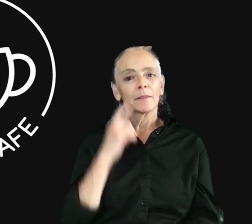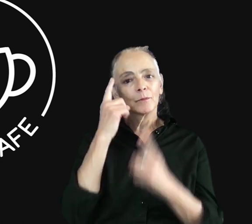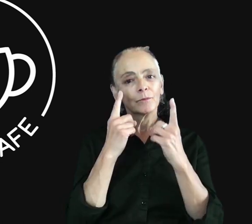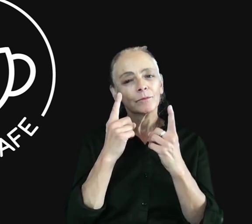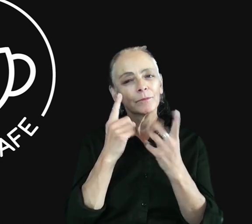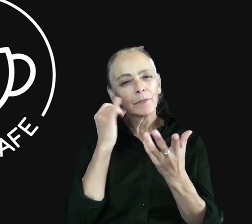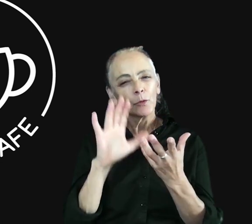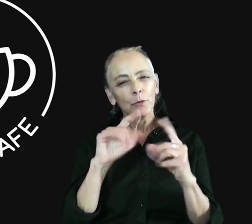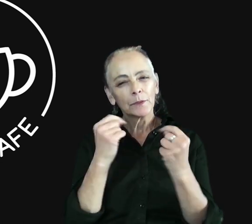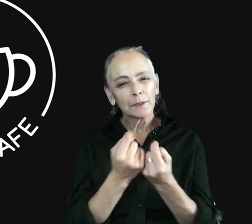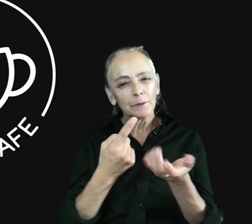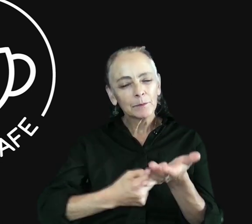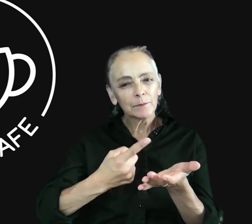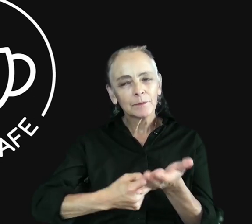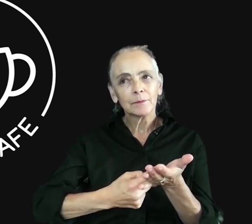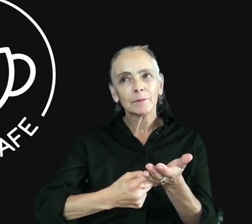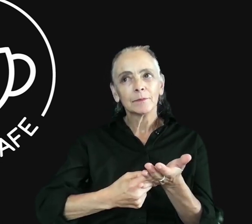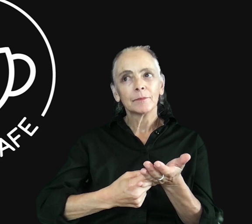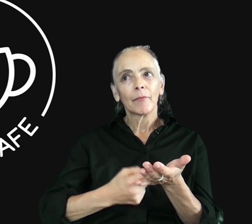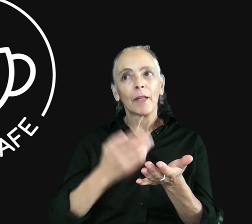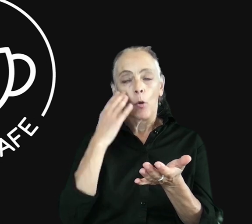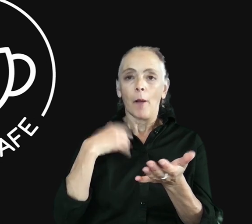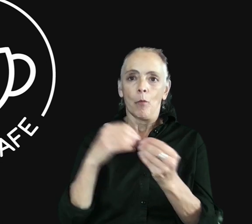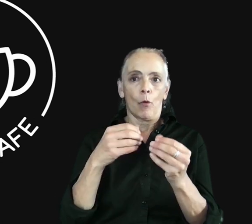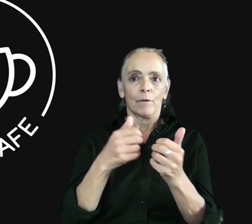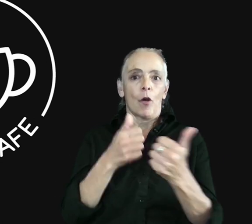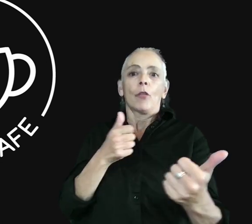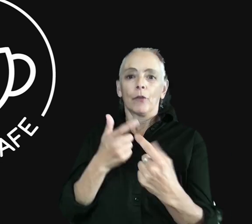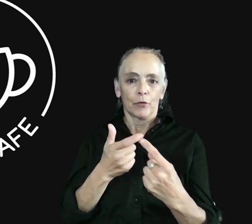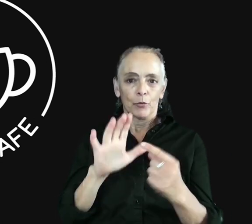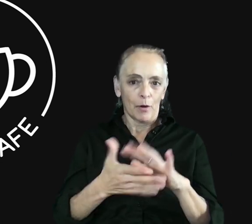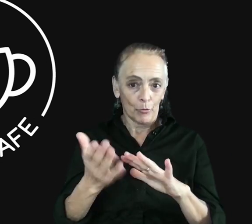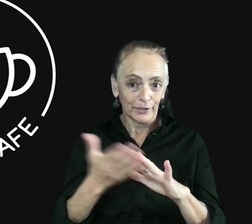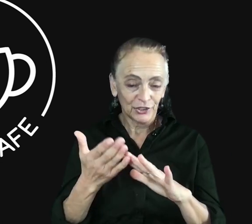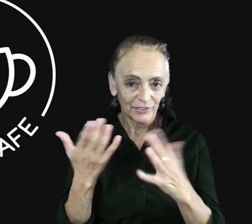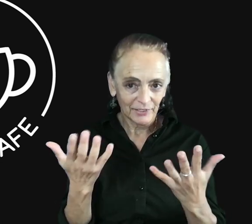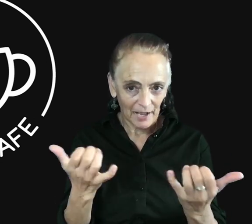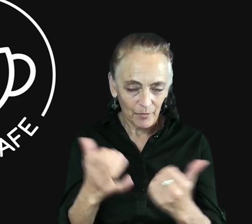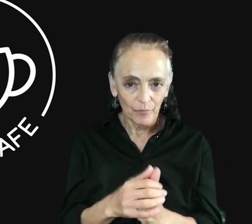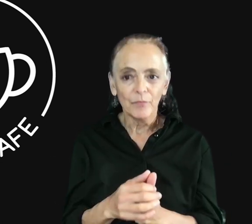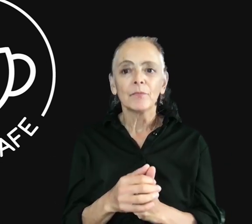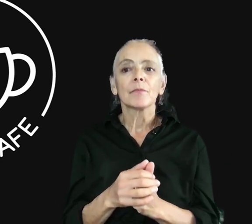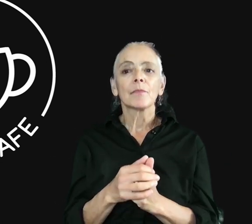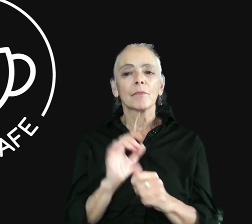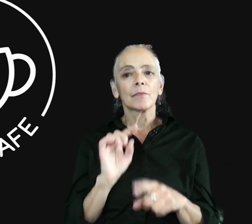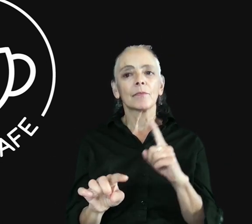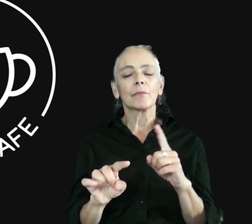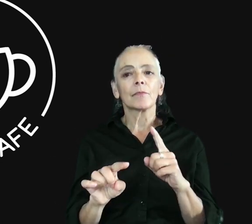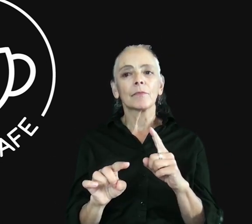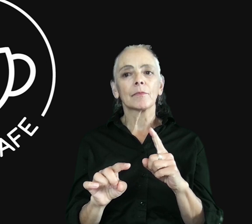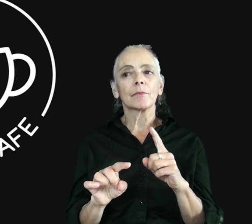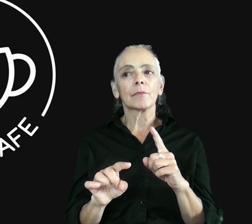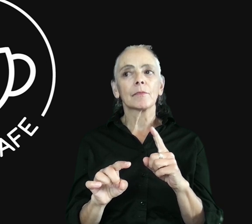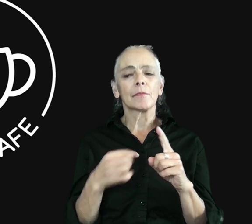you about because of course i'm even further from the operations that you are uh now um but i i would tend to believe that